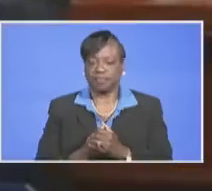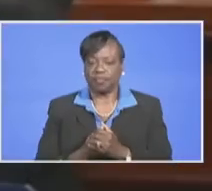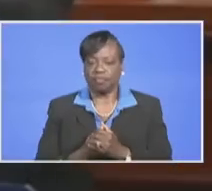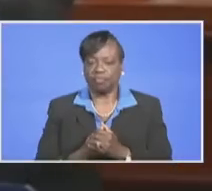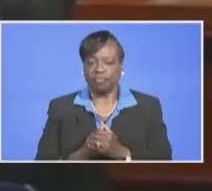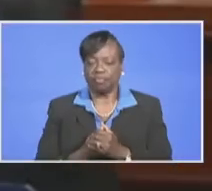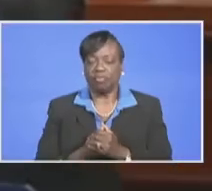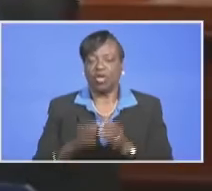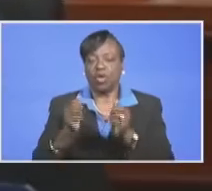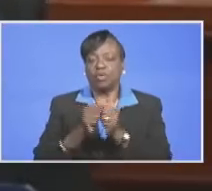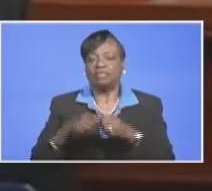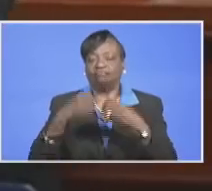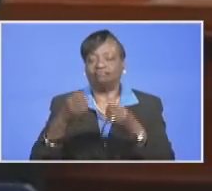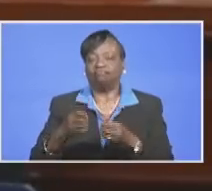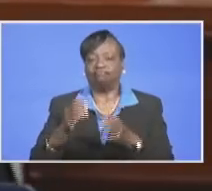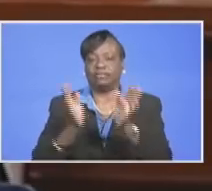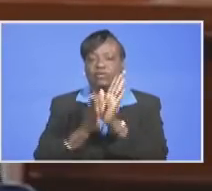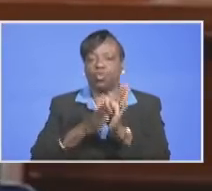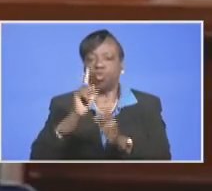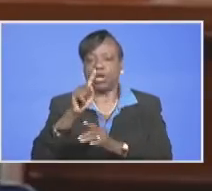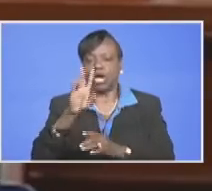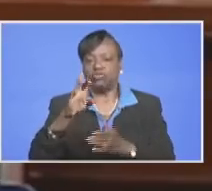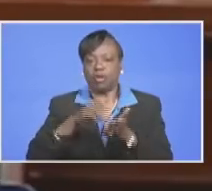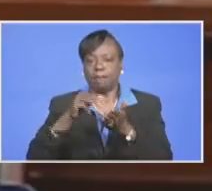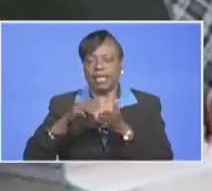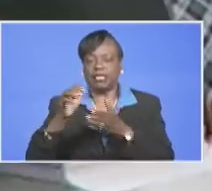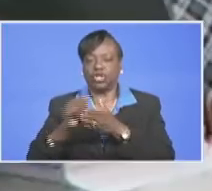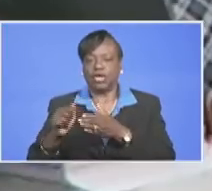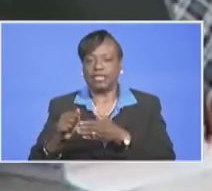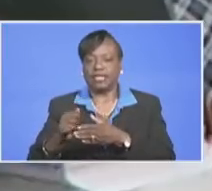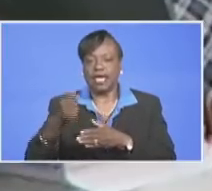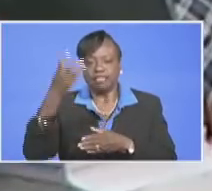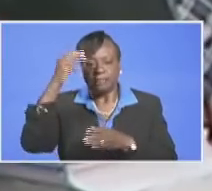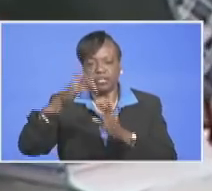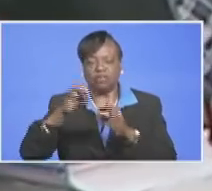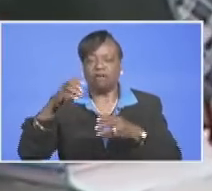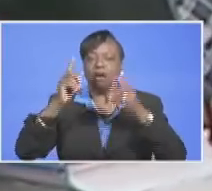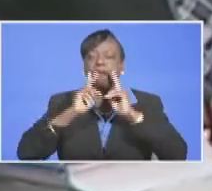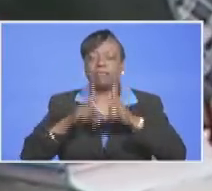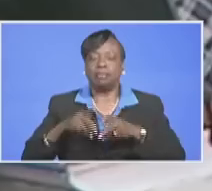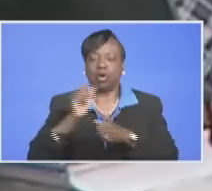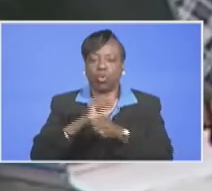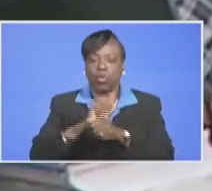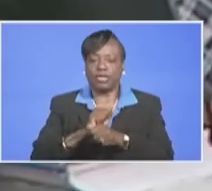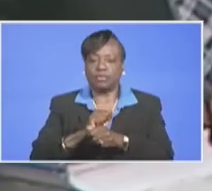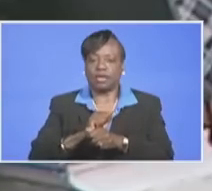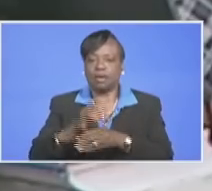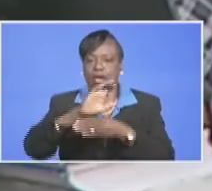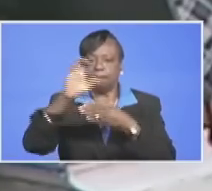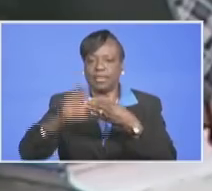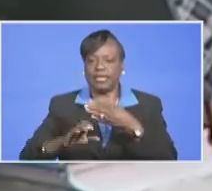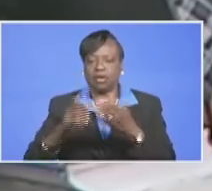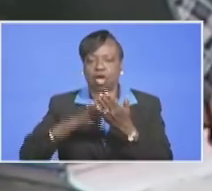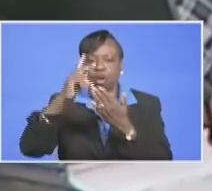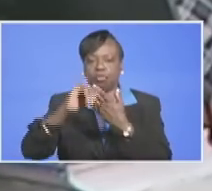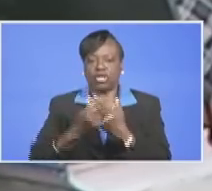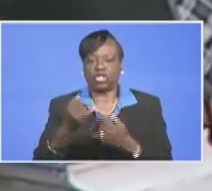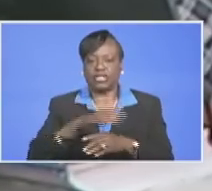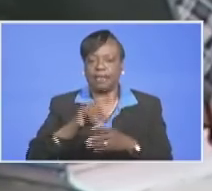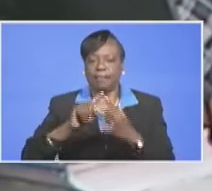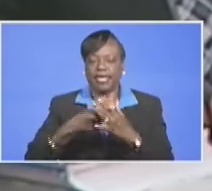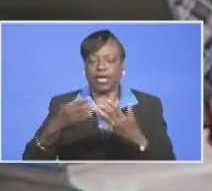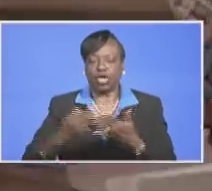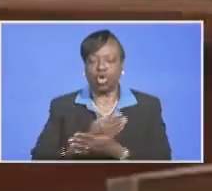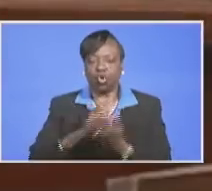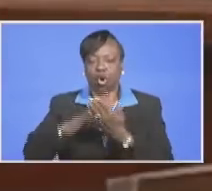an allocated budget of more than $100 million, the Ministry of Public Works is preparing to complete projects and begin some new ones this